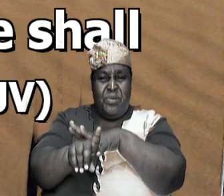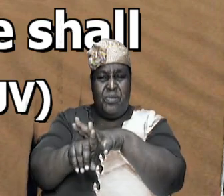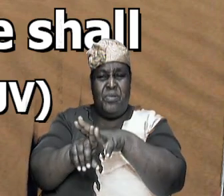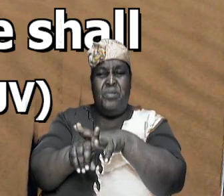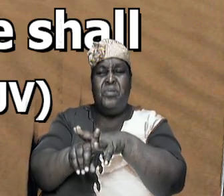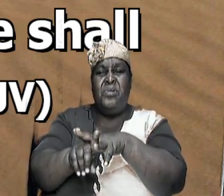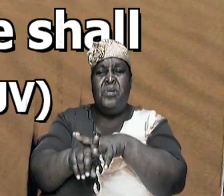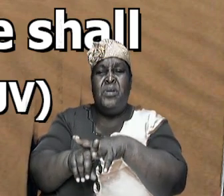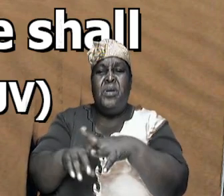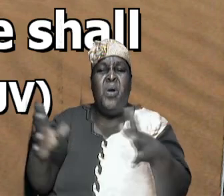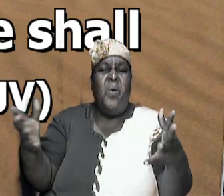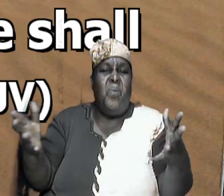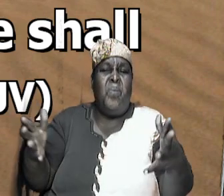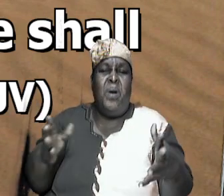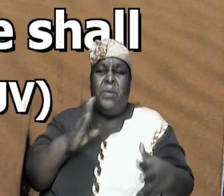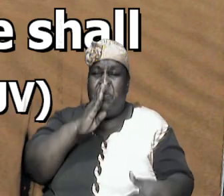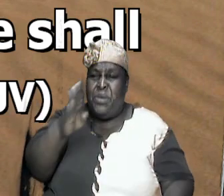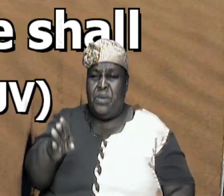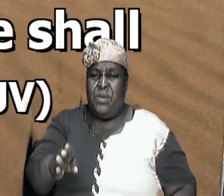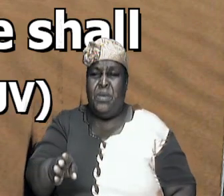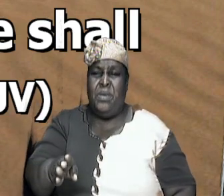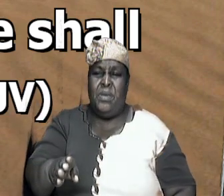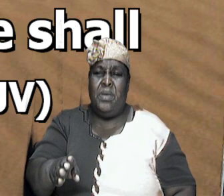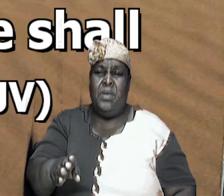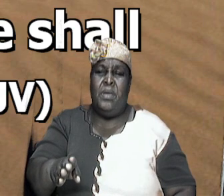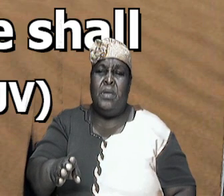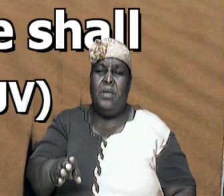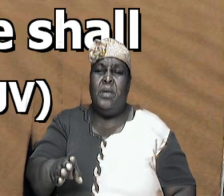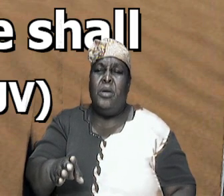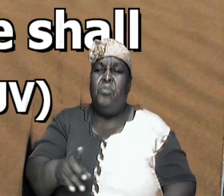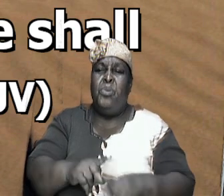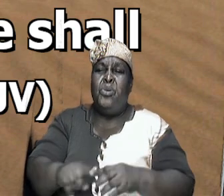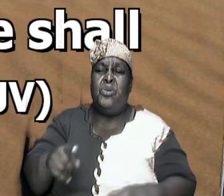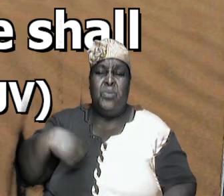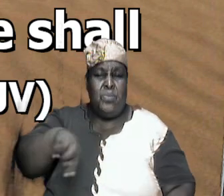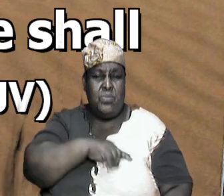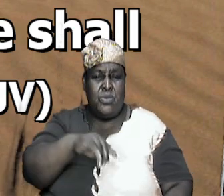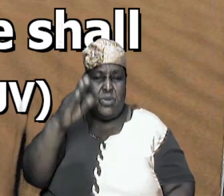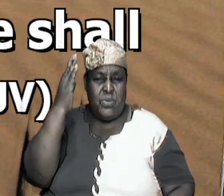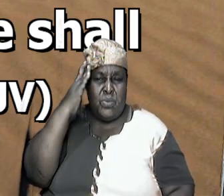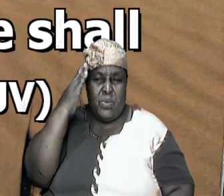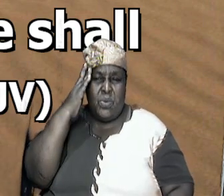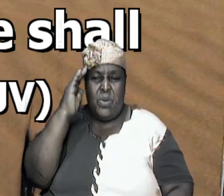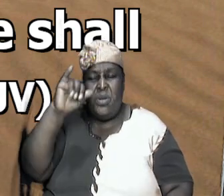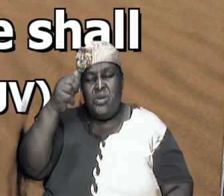and it does not yet appear what we shall be. So